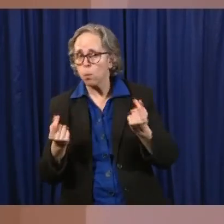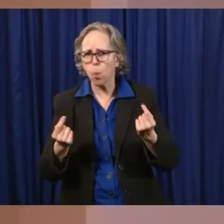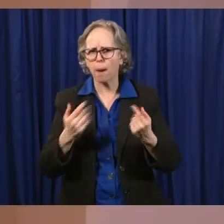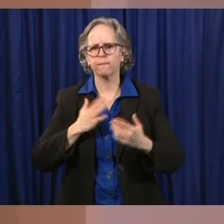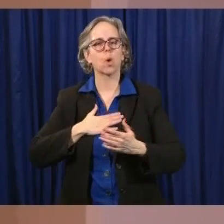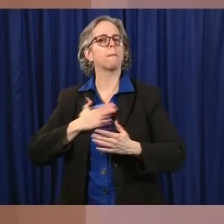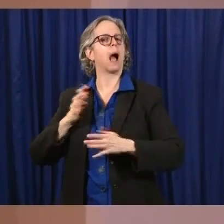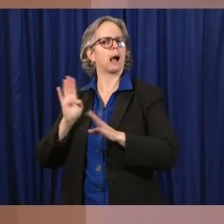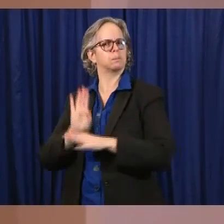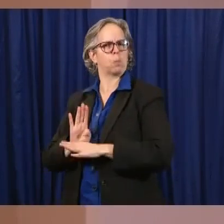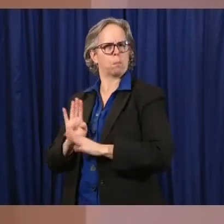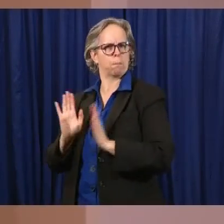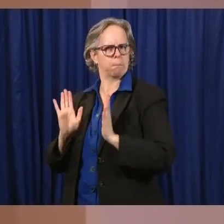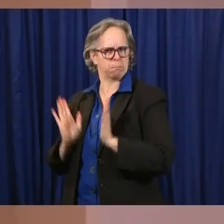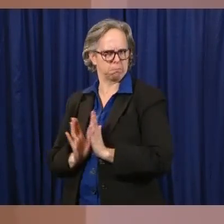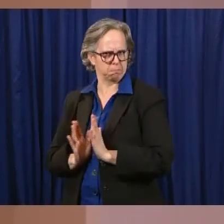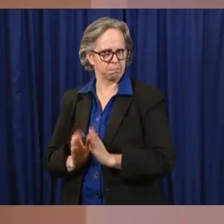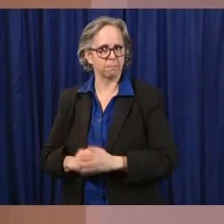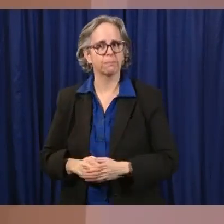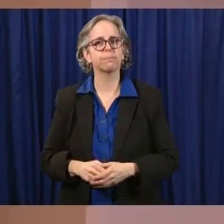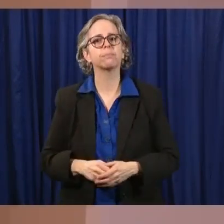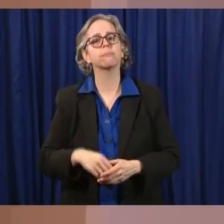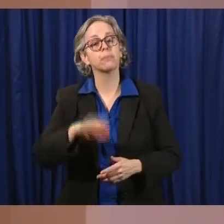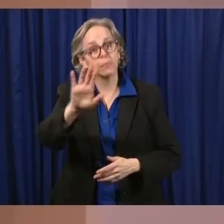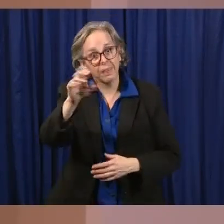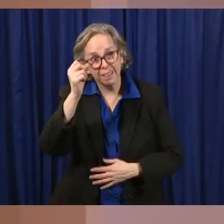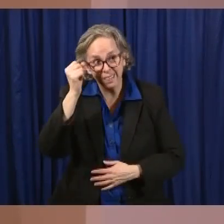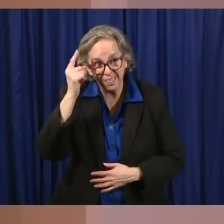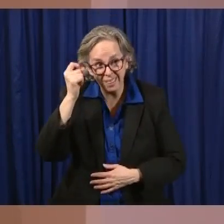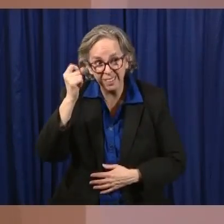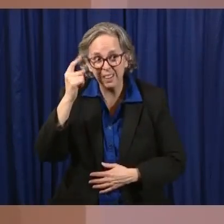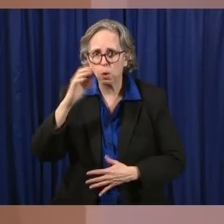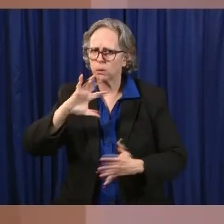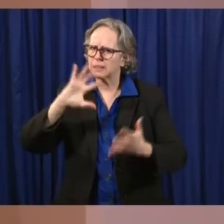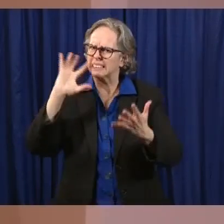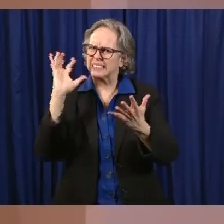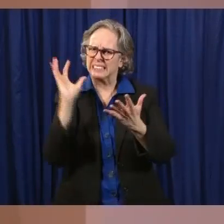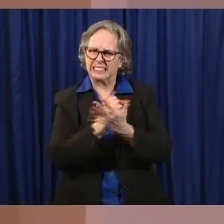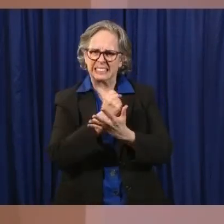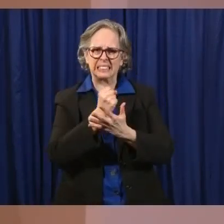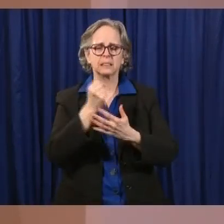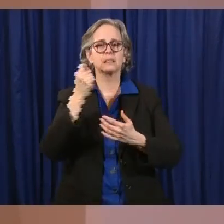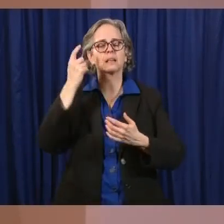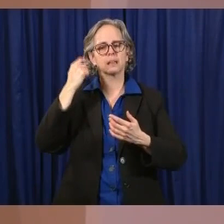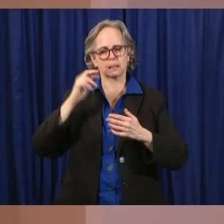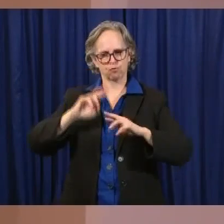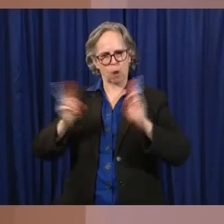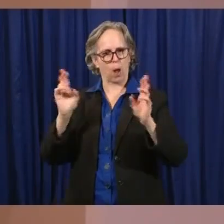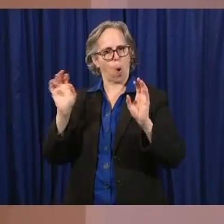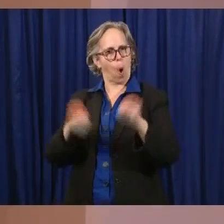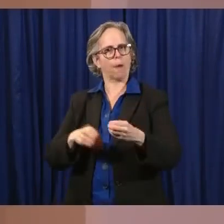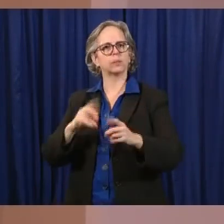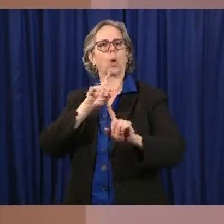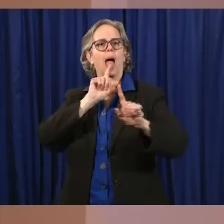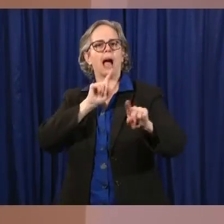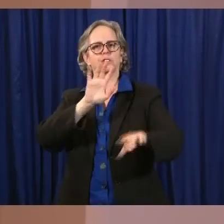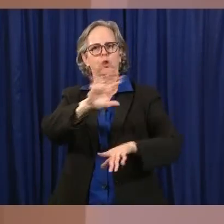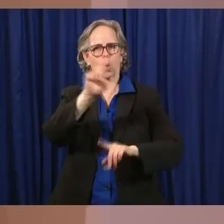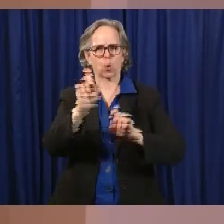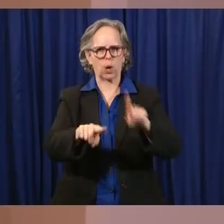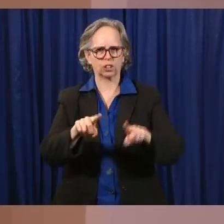people, and we encourage you to use them. Additionally, one of the